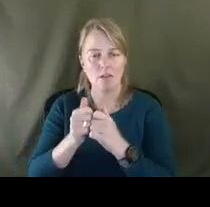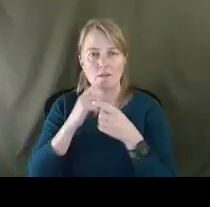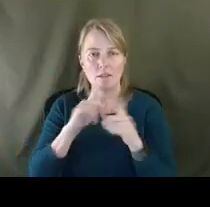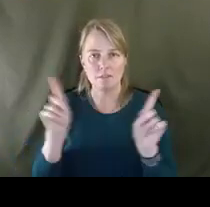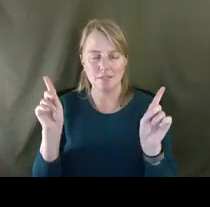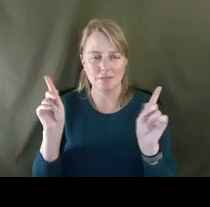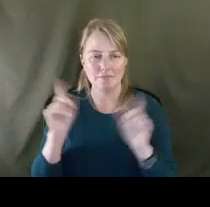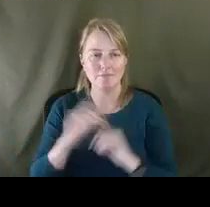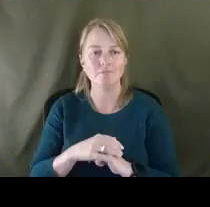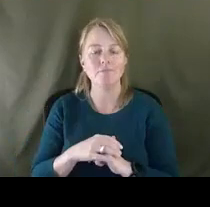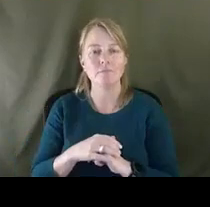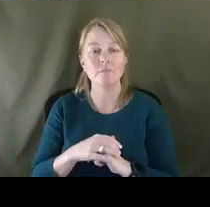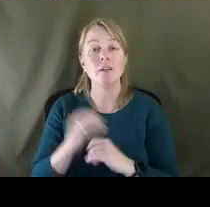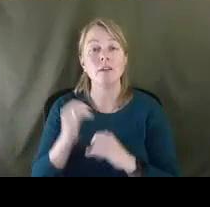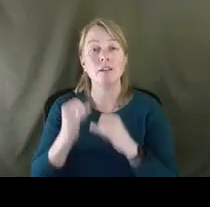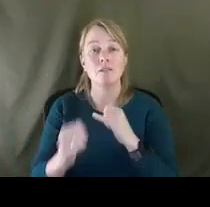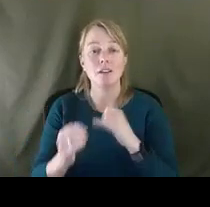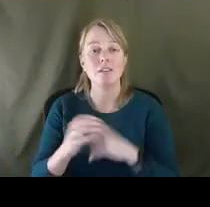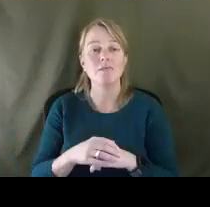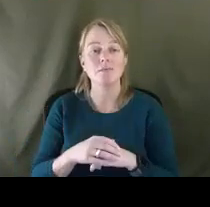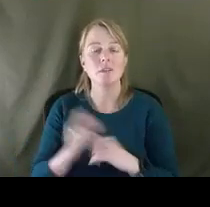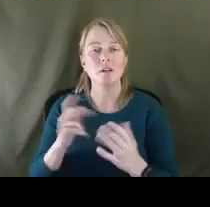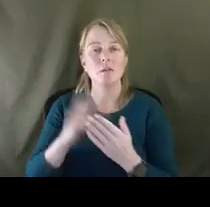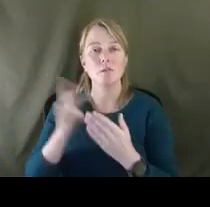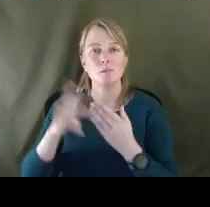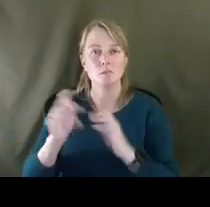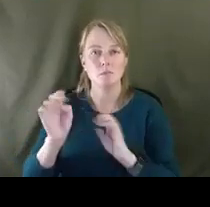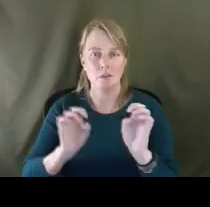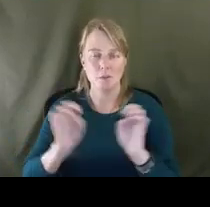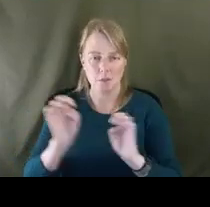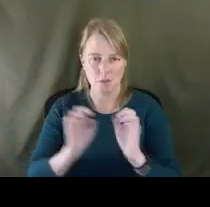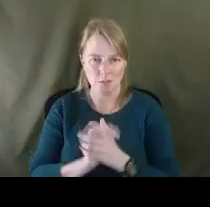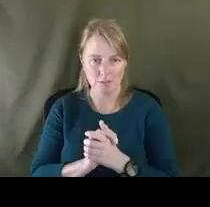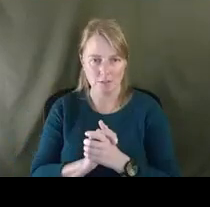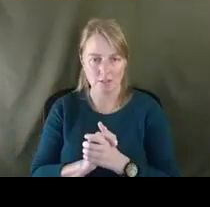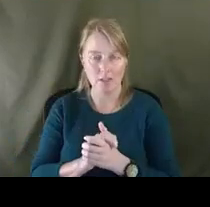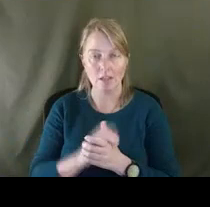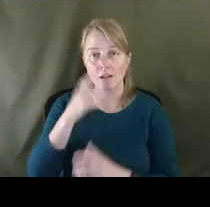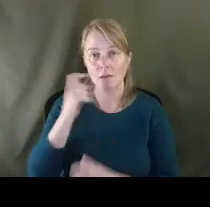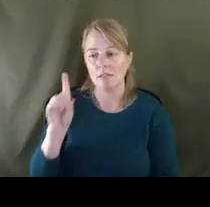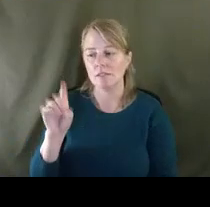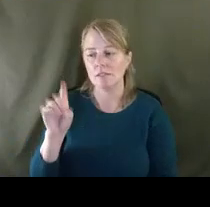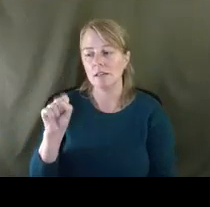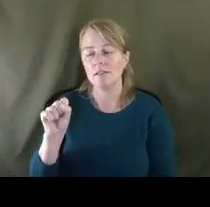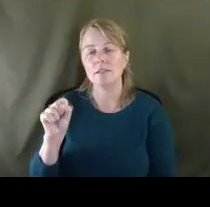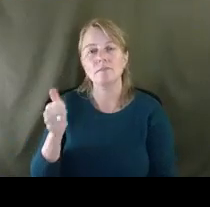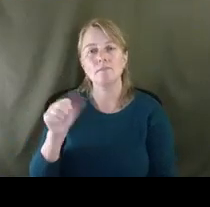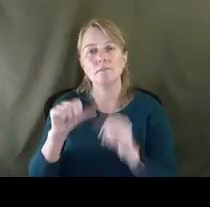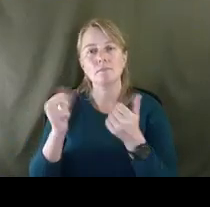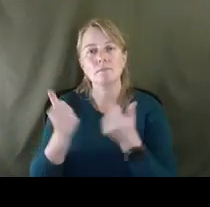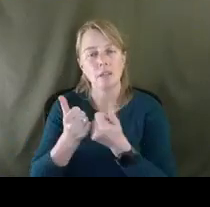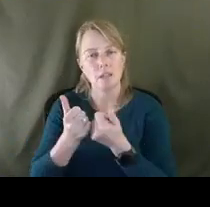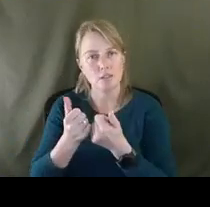effectively. Finally, we have program evaluations. Since DES is an agency that